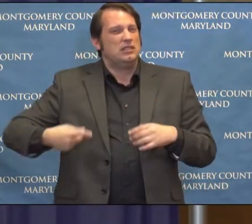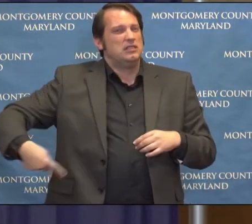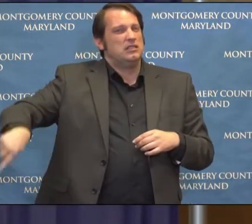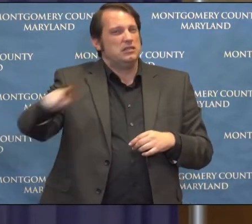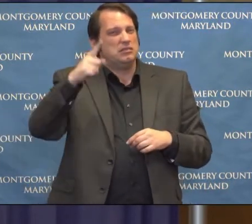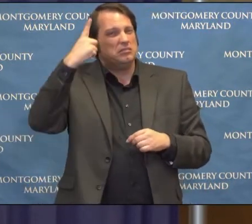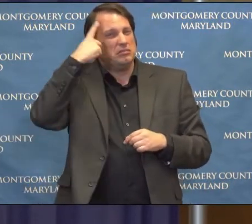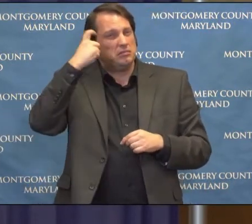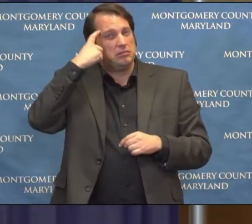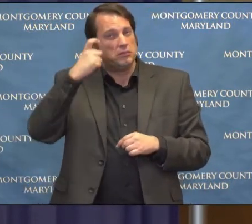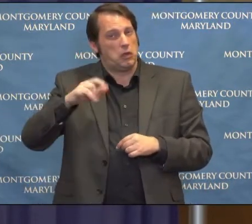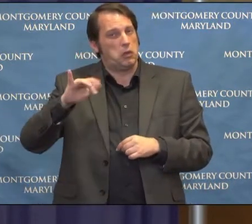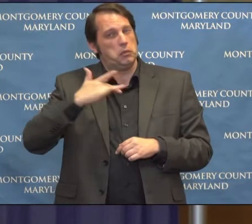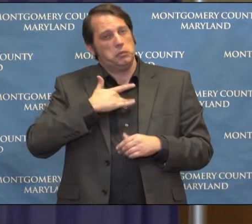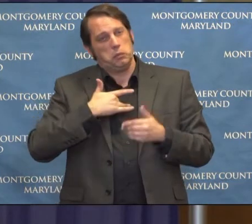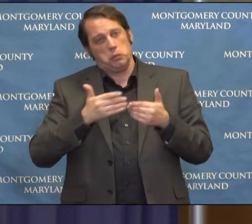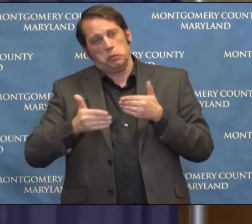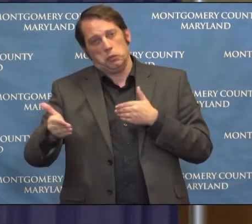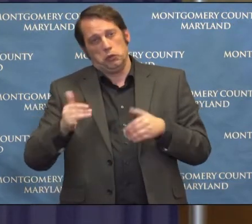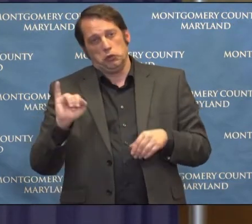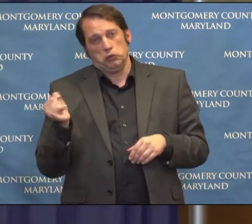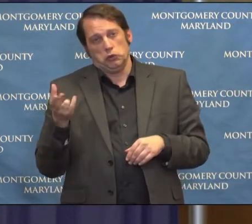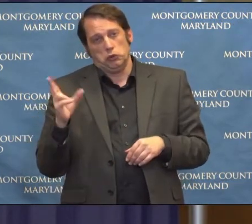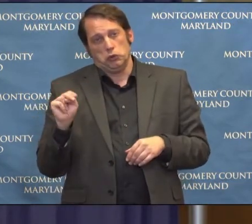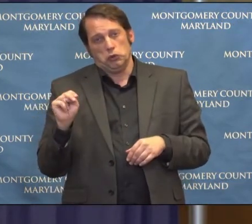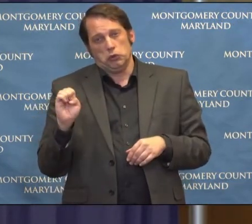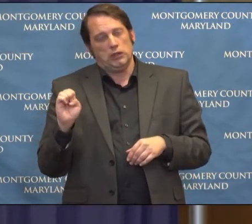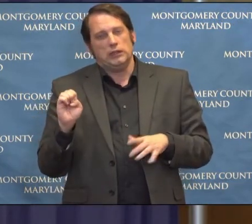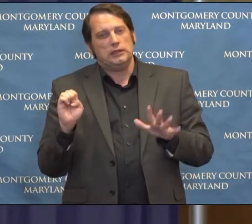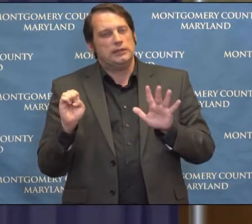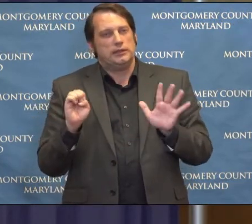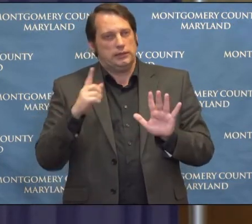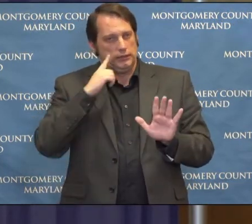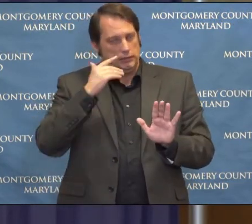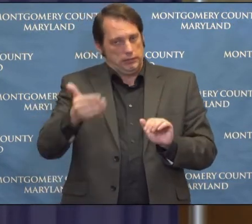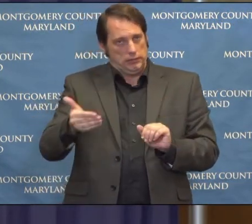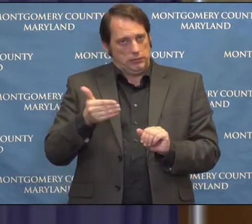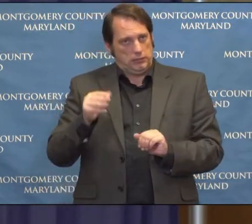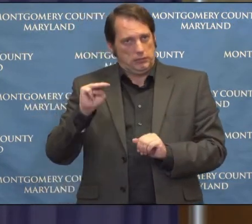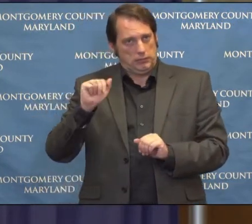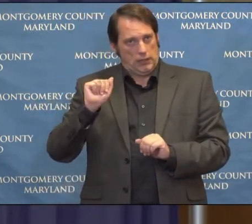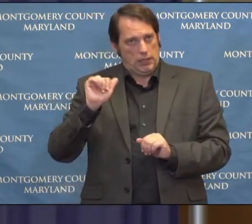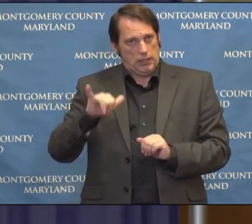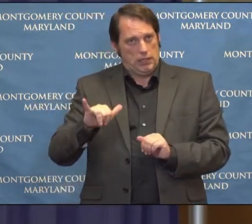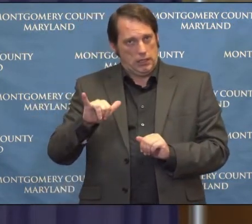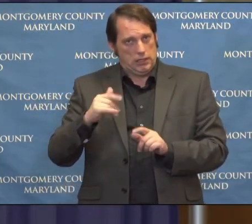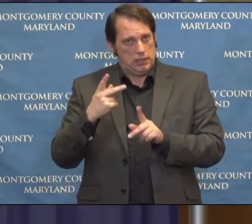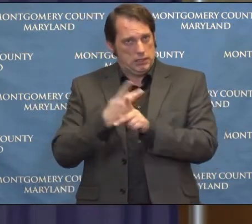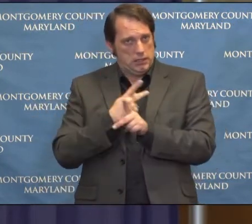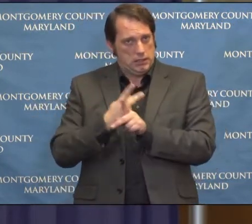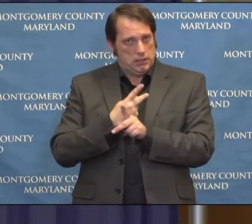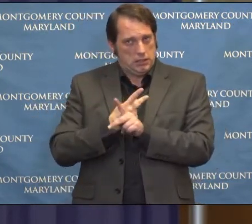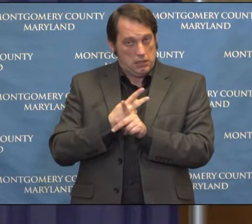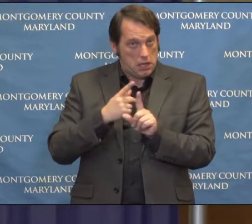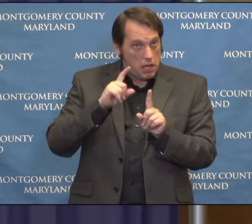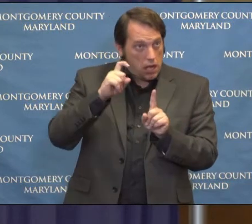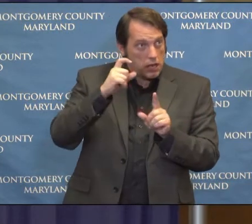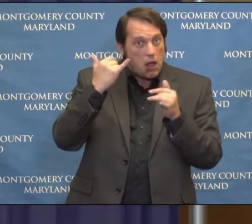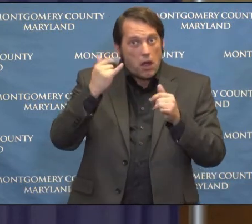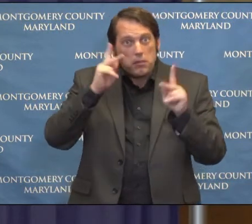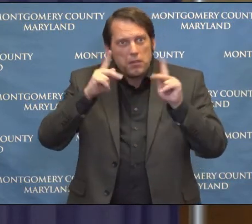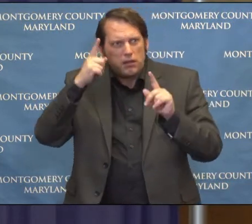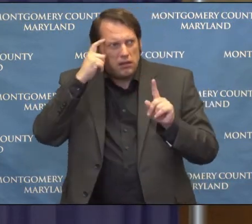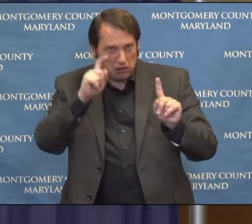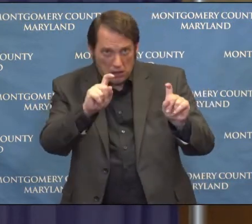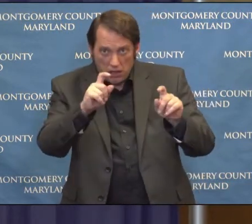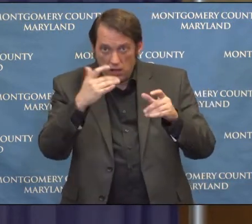And now there's conversation. I heard someone throw out and ask me the other day, is our peak coming this weekend? We won't know. But what we